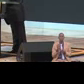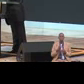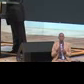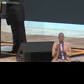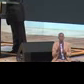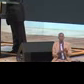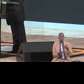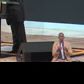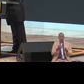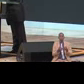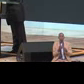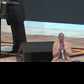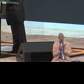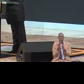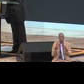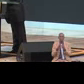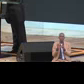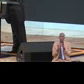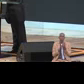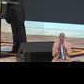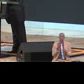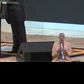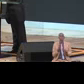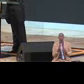In the vehicle, free.